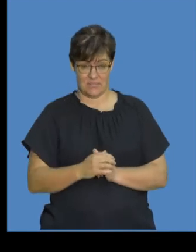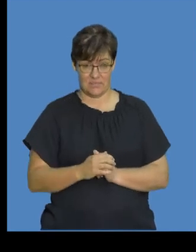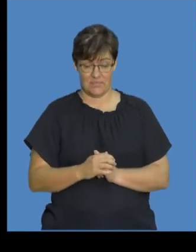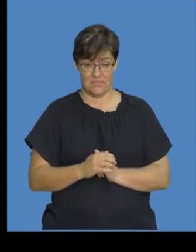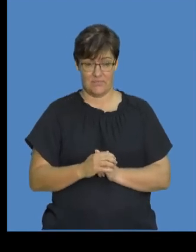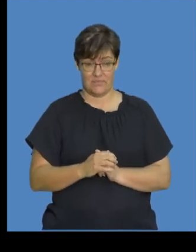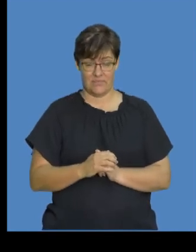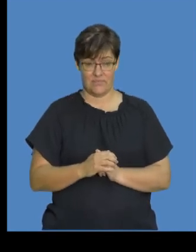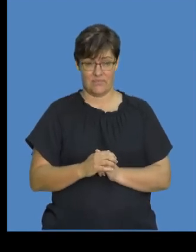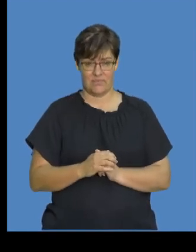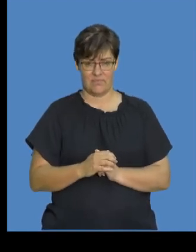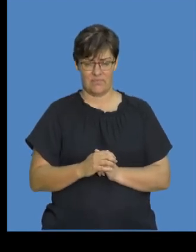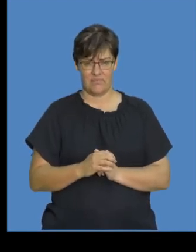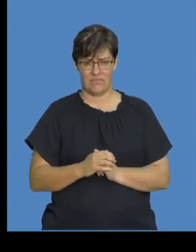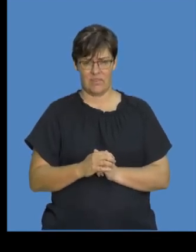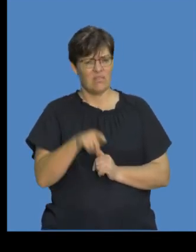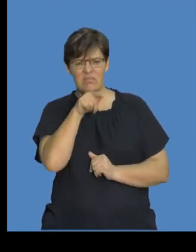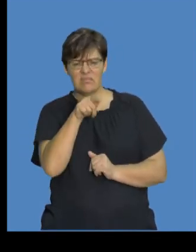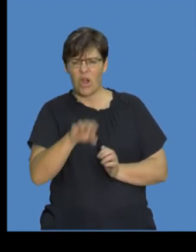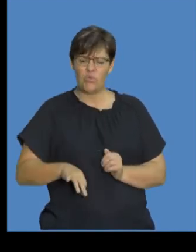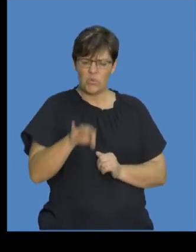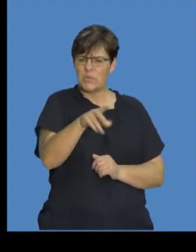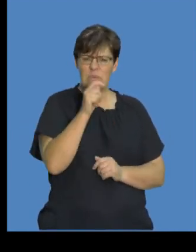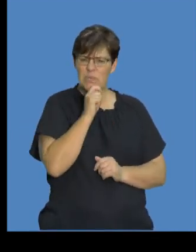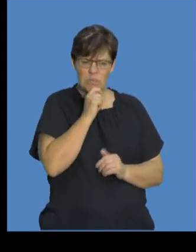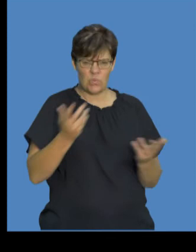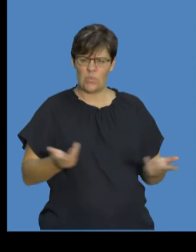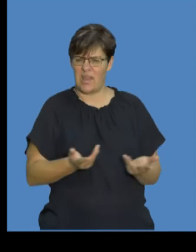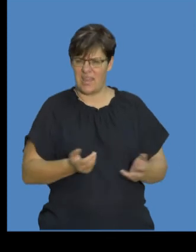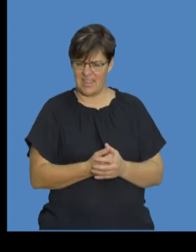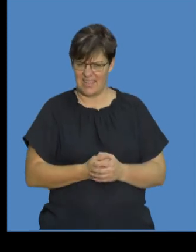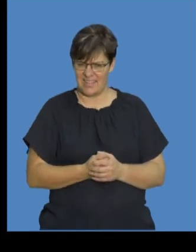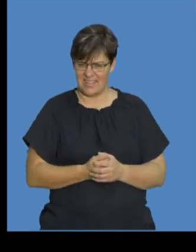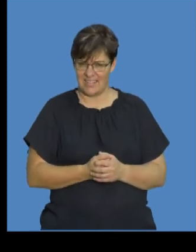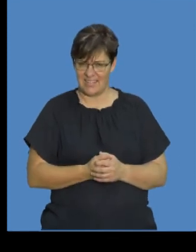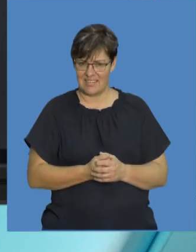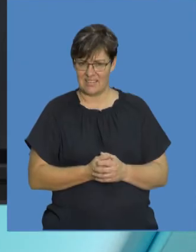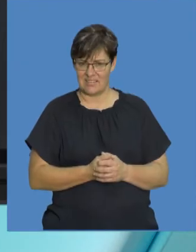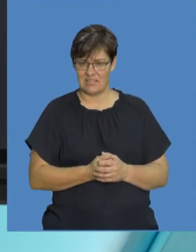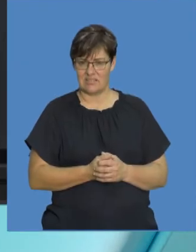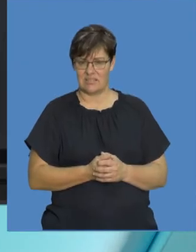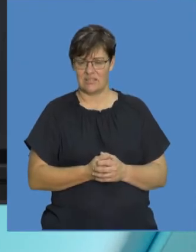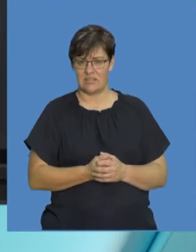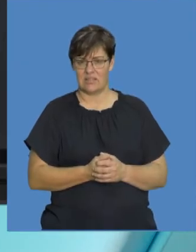36.67. Right. Now, where do we use this contribution per unit? Okay.